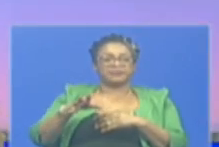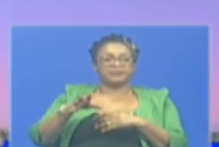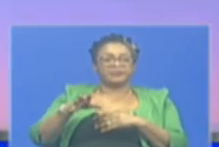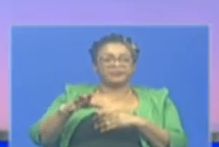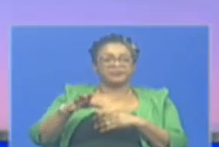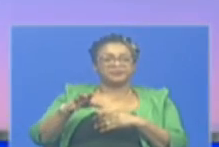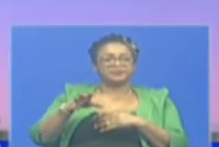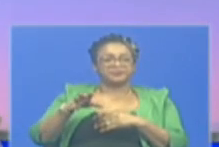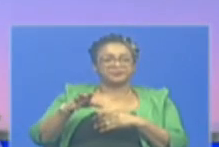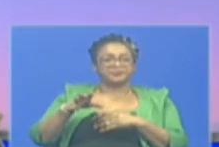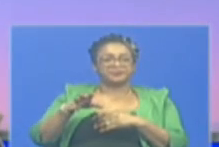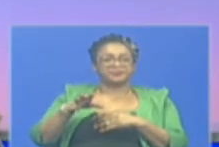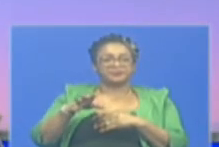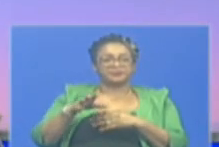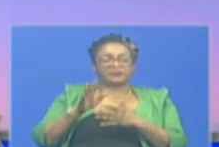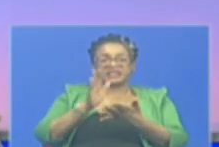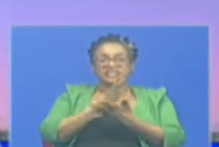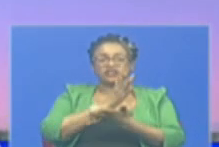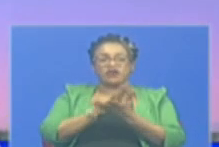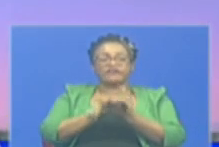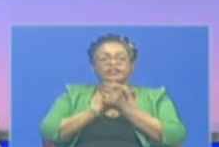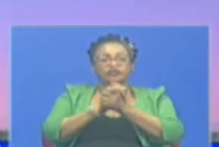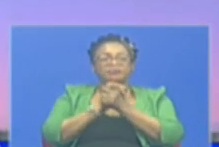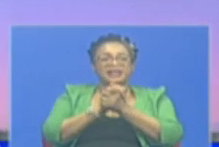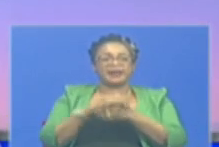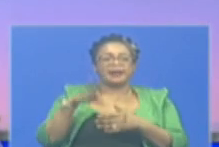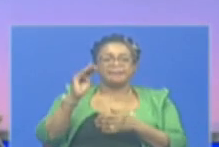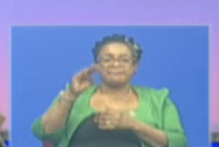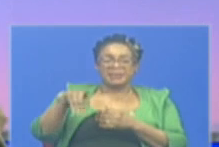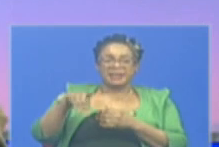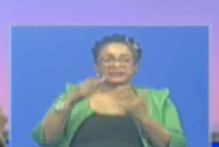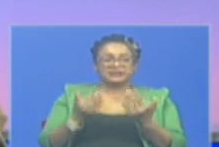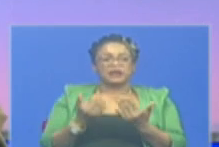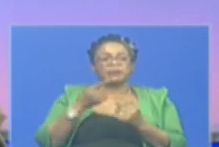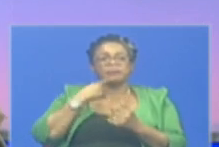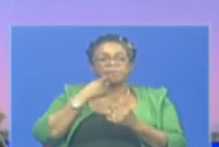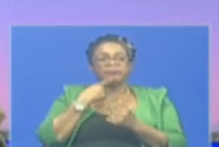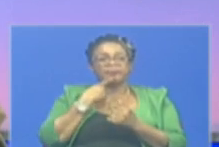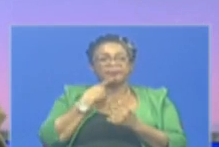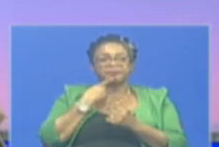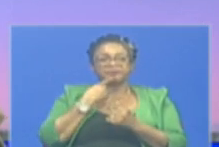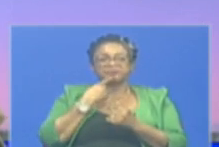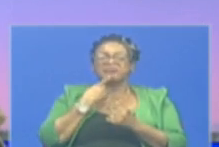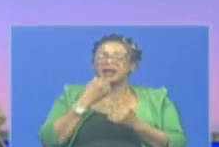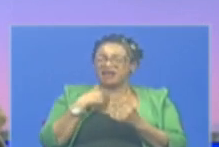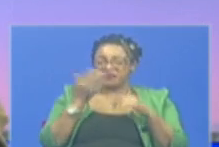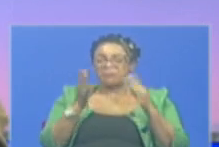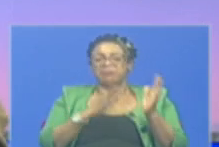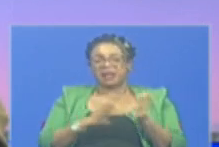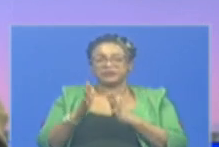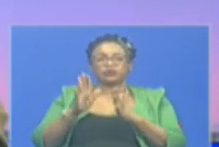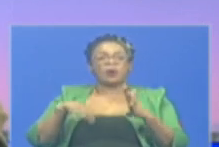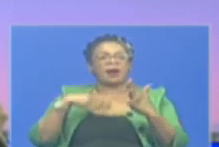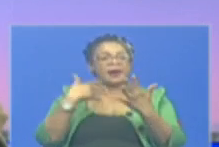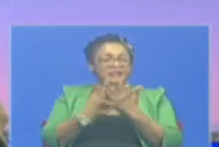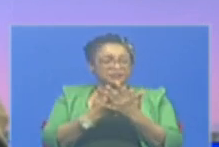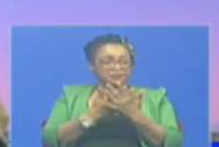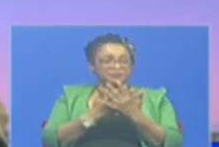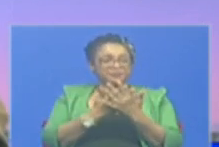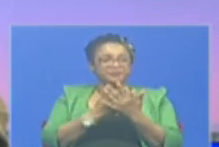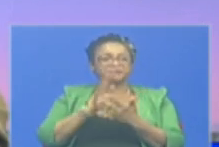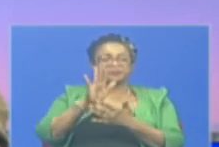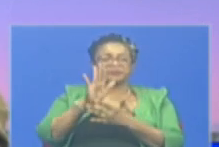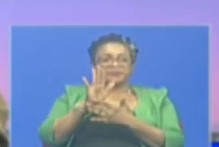But elsewhere, a section of Jubilee members of parliament have alleged a plot to arrest them over their association with Deputy President William